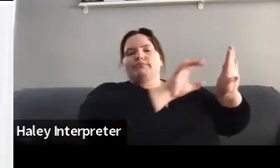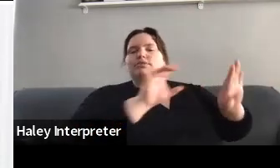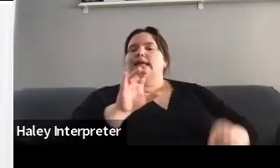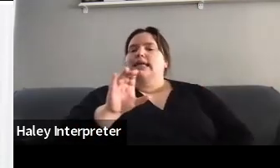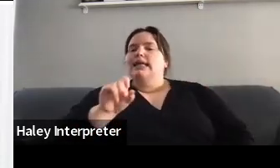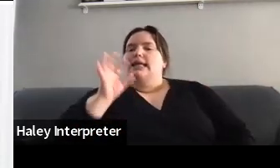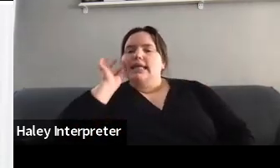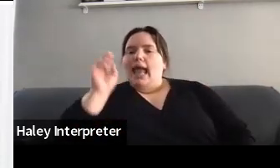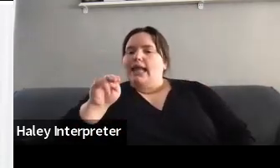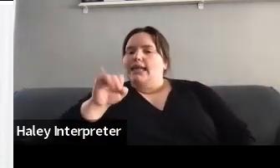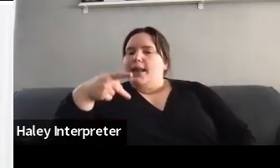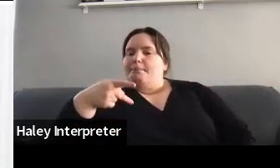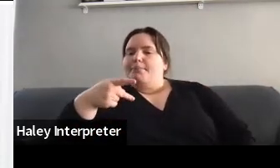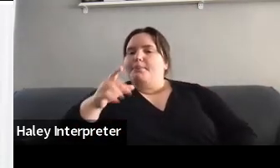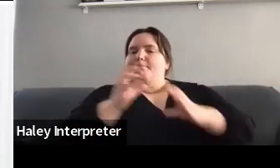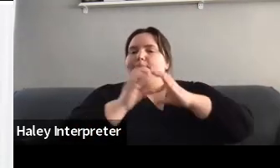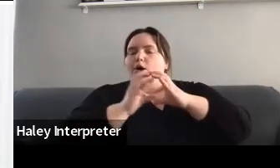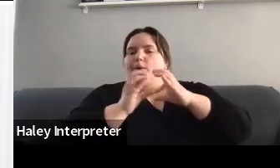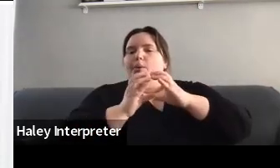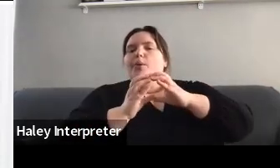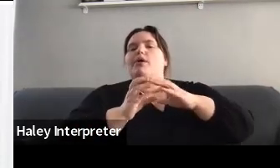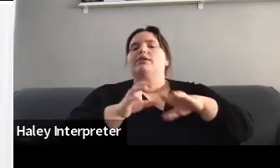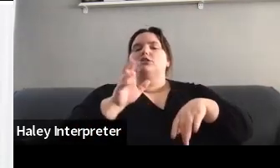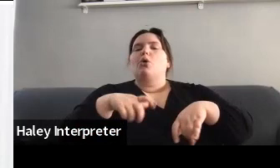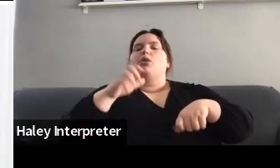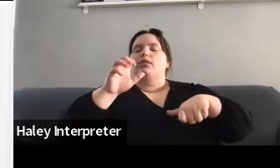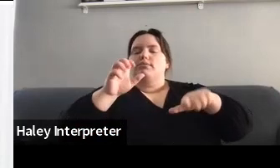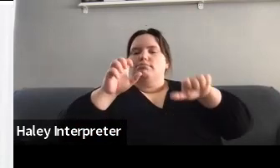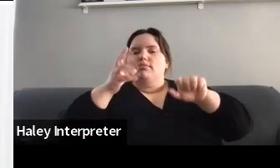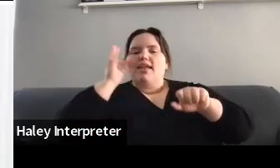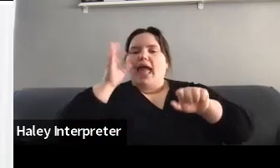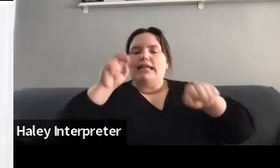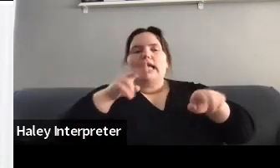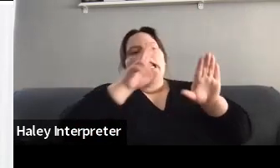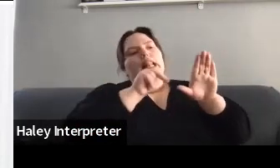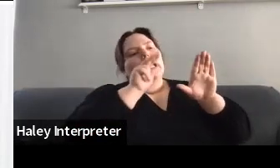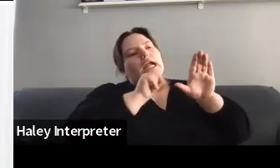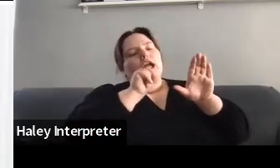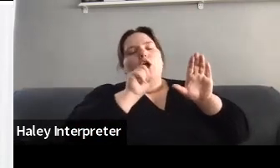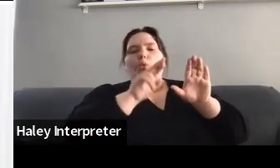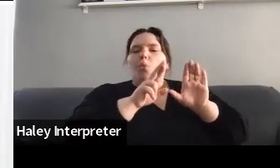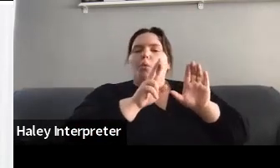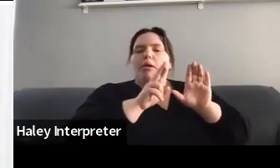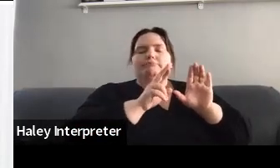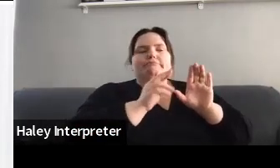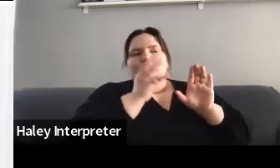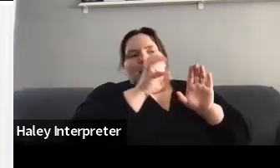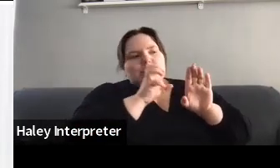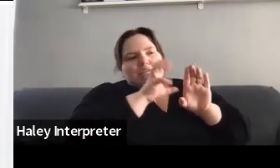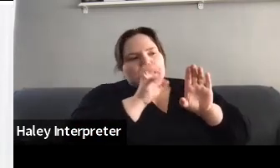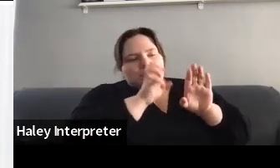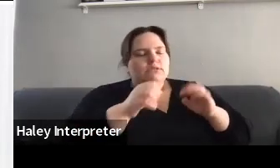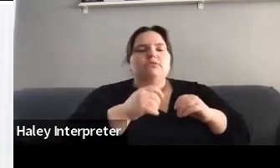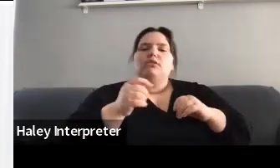wall, and cats can just lick, and you can also replace those inserts into that device so that you